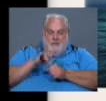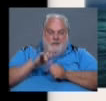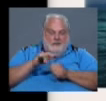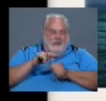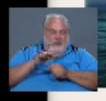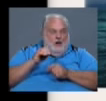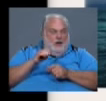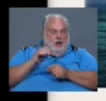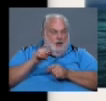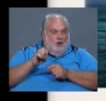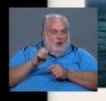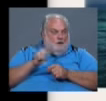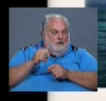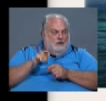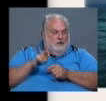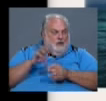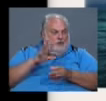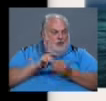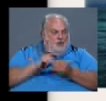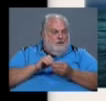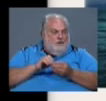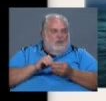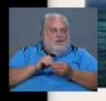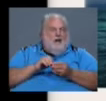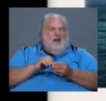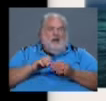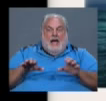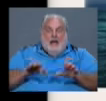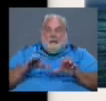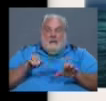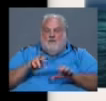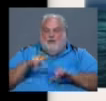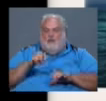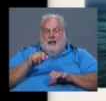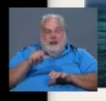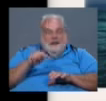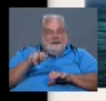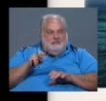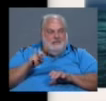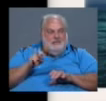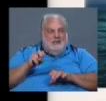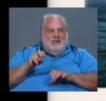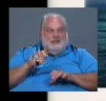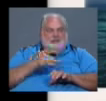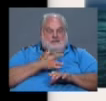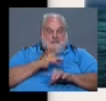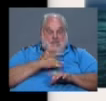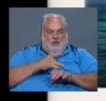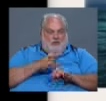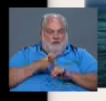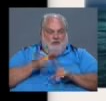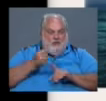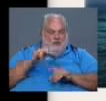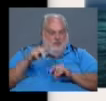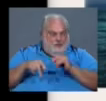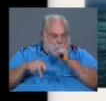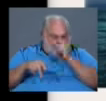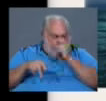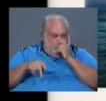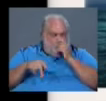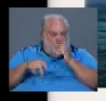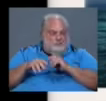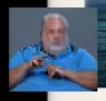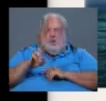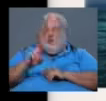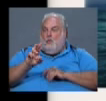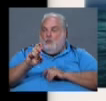towed sensors from the ship, a towed array sonar, either an active or passive sensor from the ship, which allows us, one of the intricacies